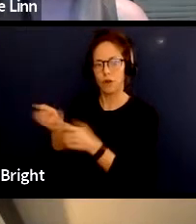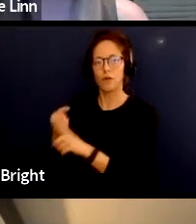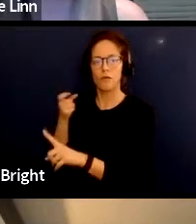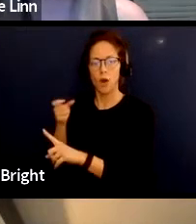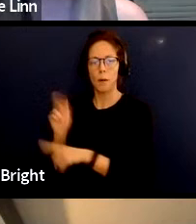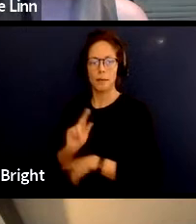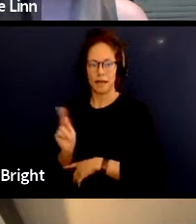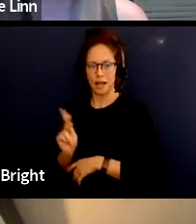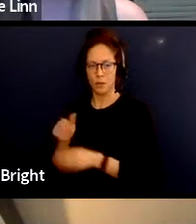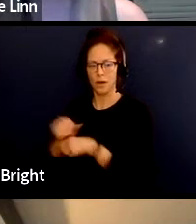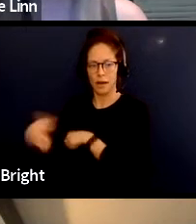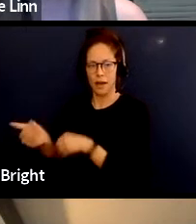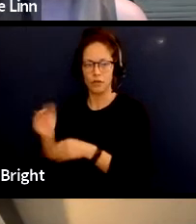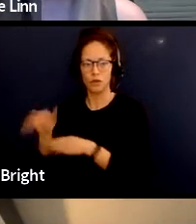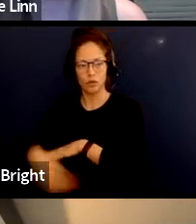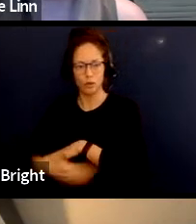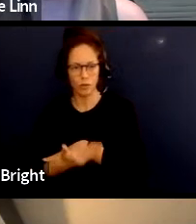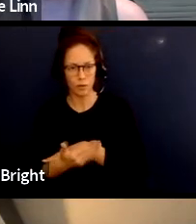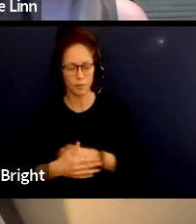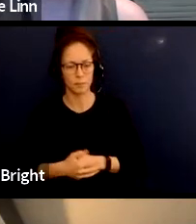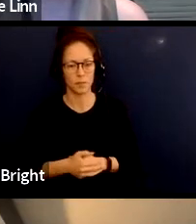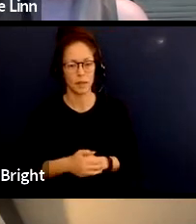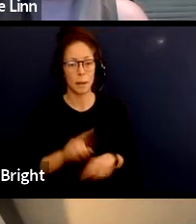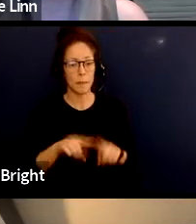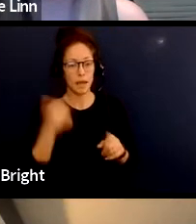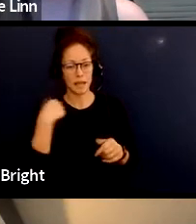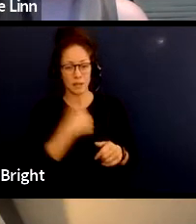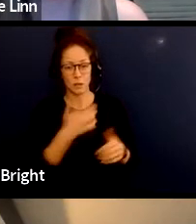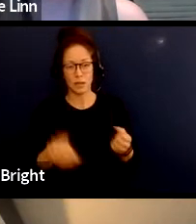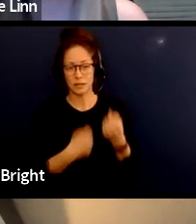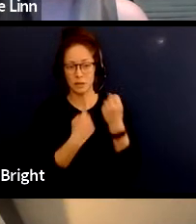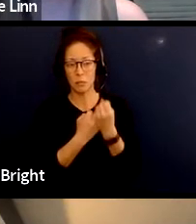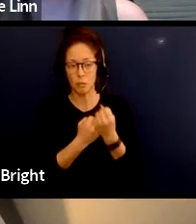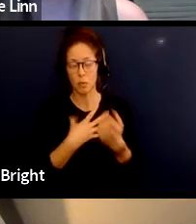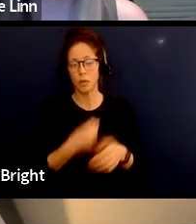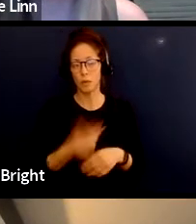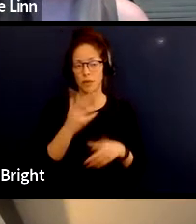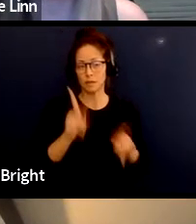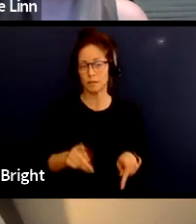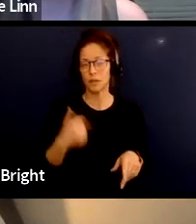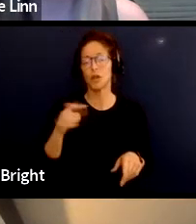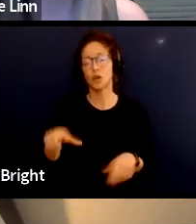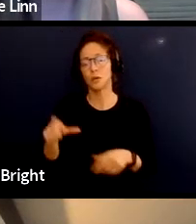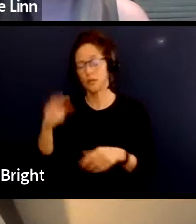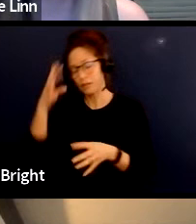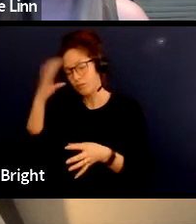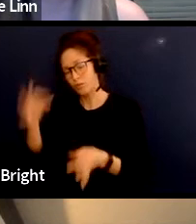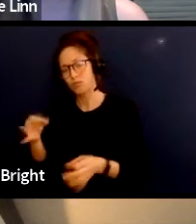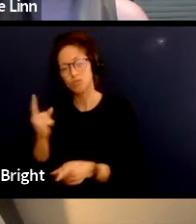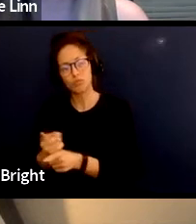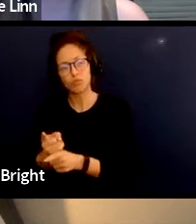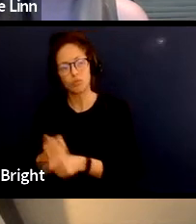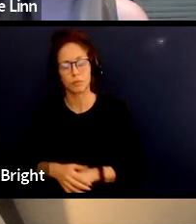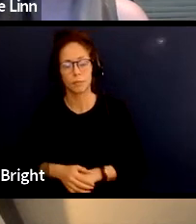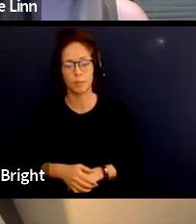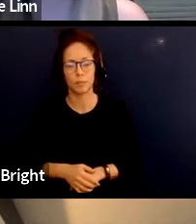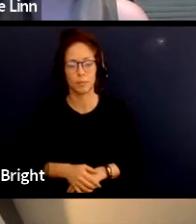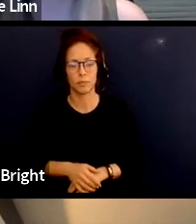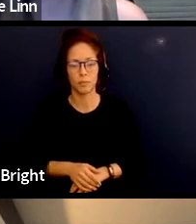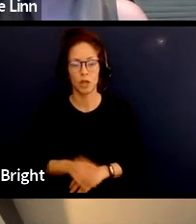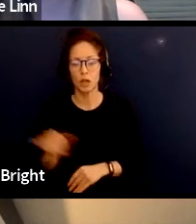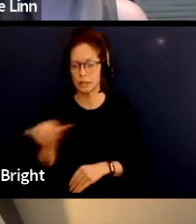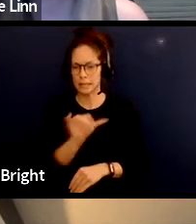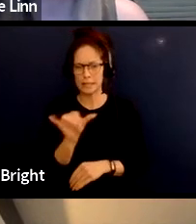He traveled registering Black voters in the South, and white supremacists here were outraged. He made the right decision. You receive the same emails as